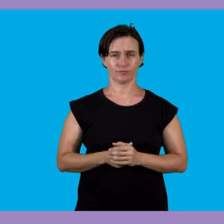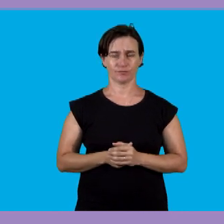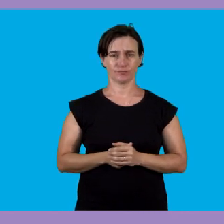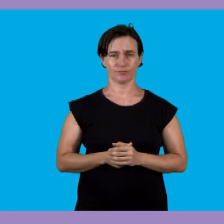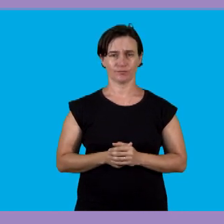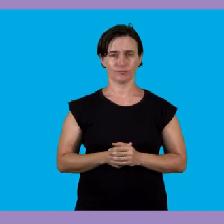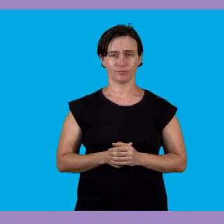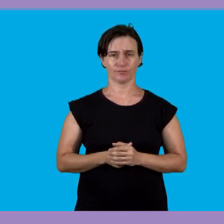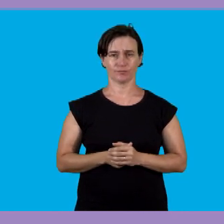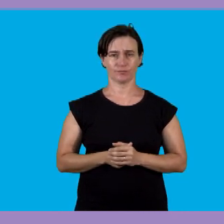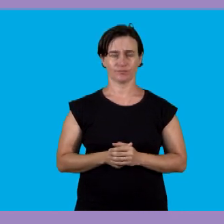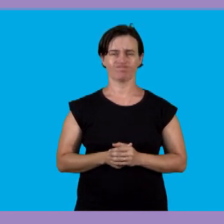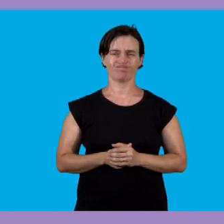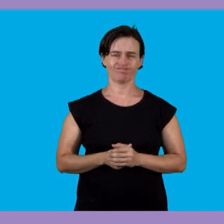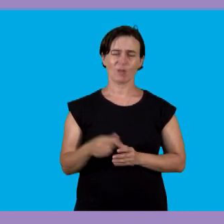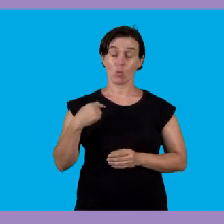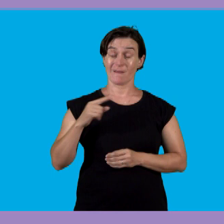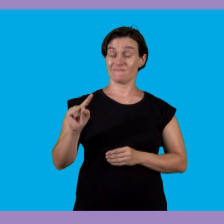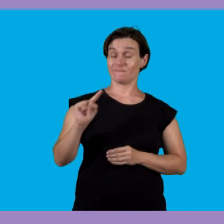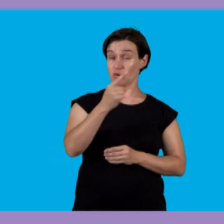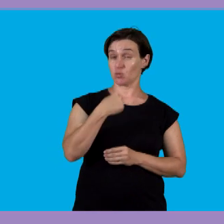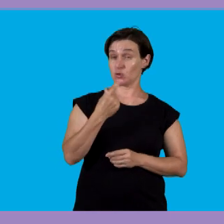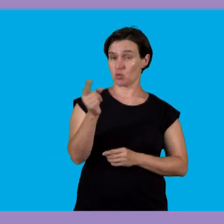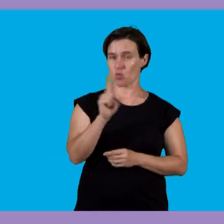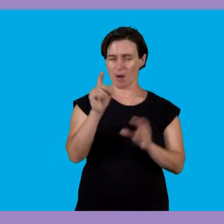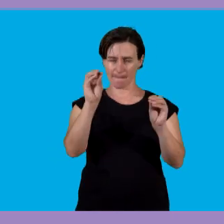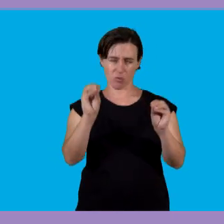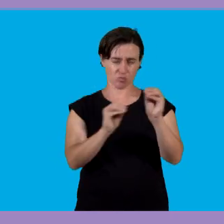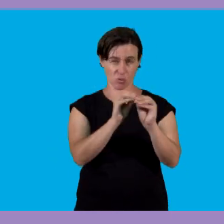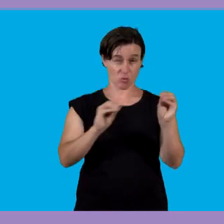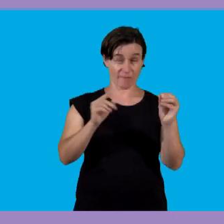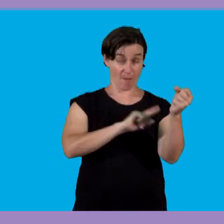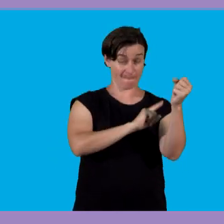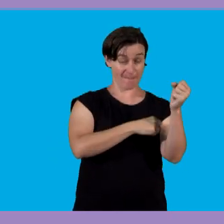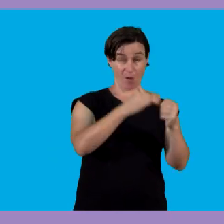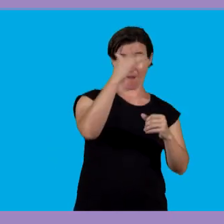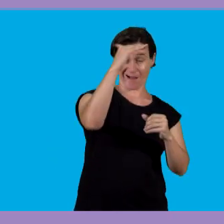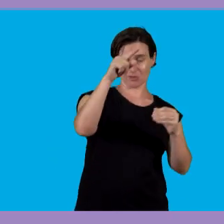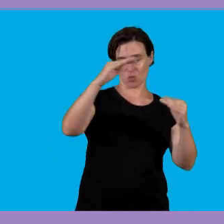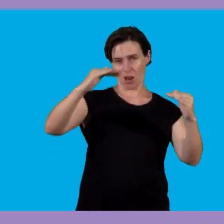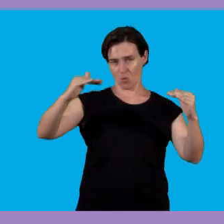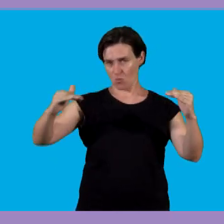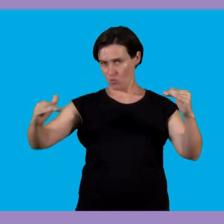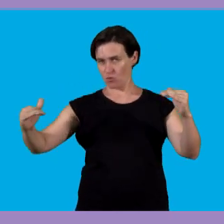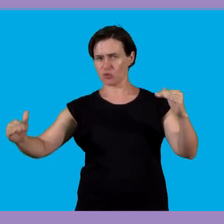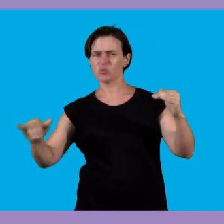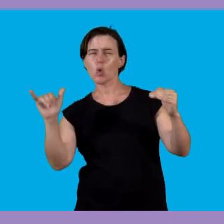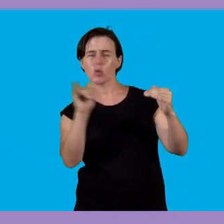3y exponent 4. So let's first arrange it in a descending order of powers. Can we see which one is